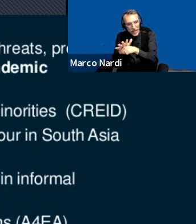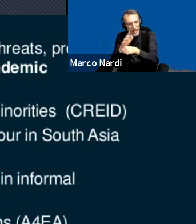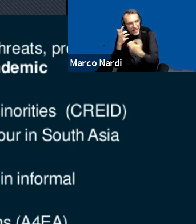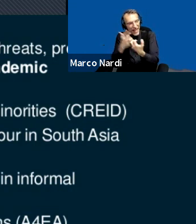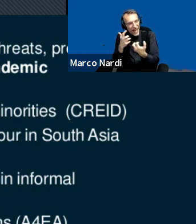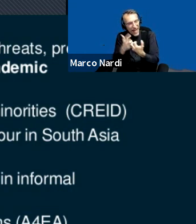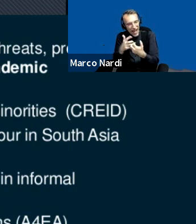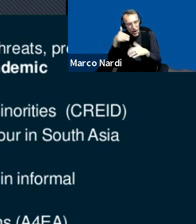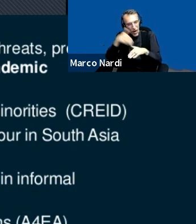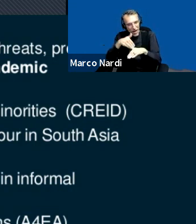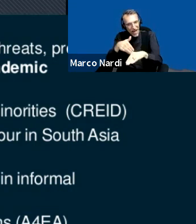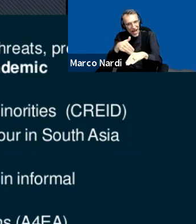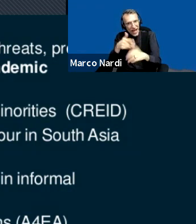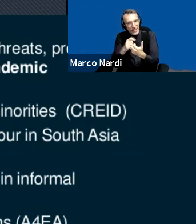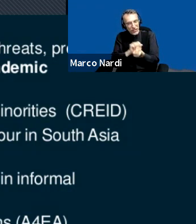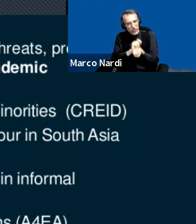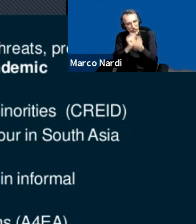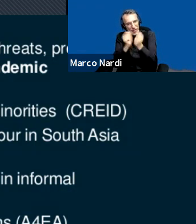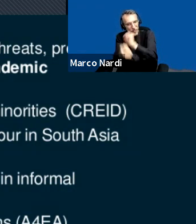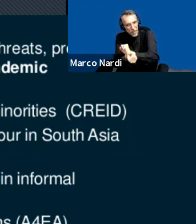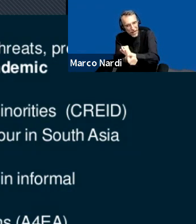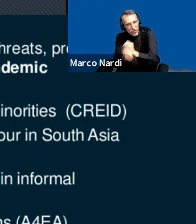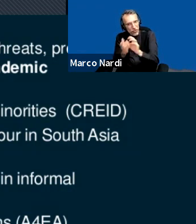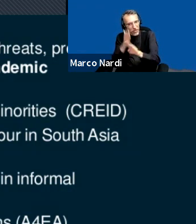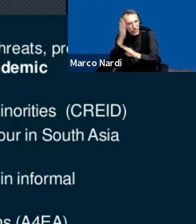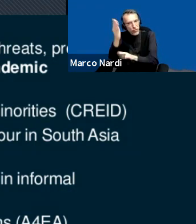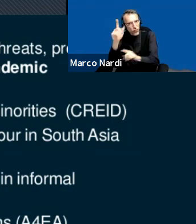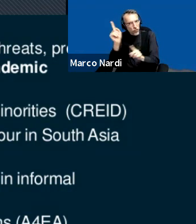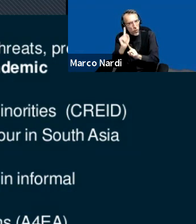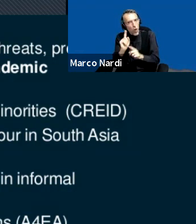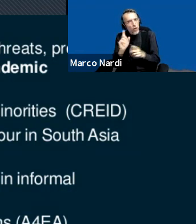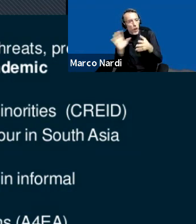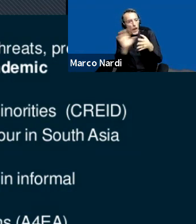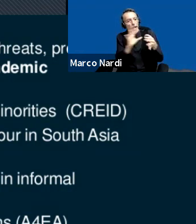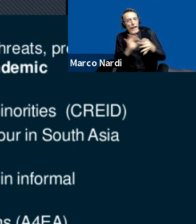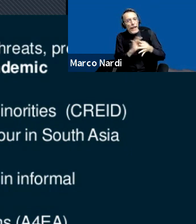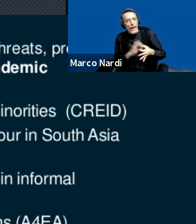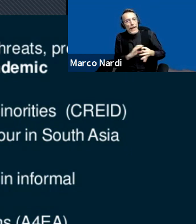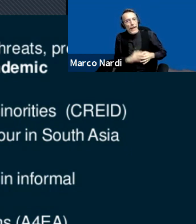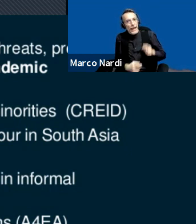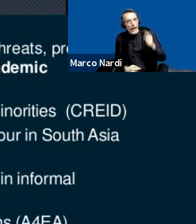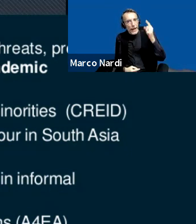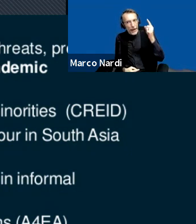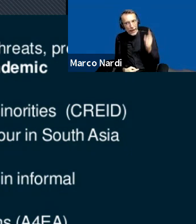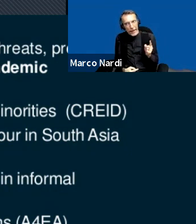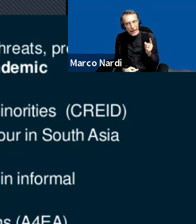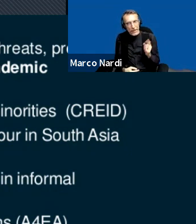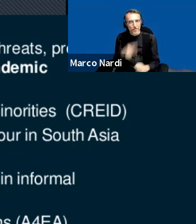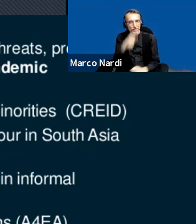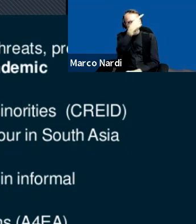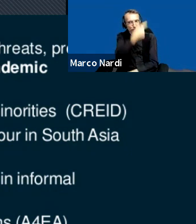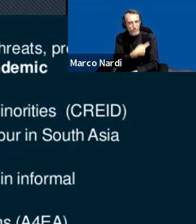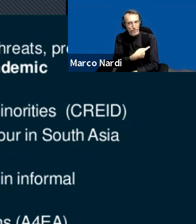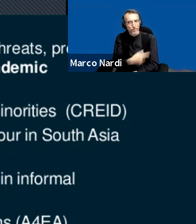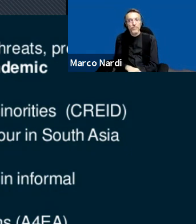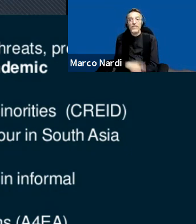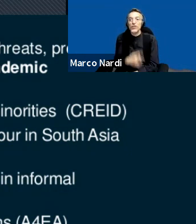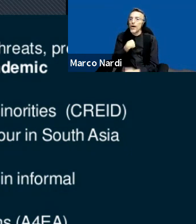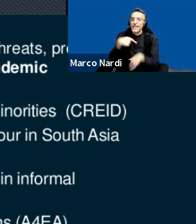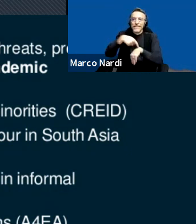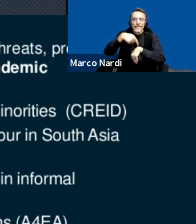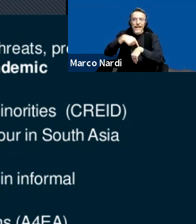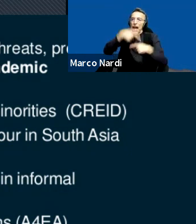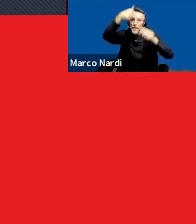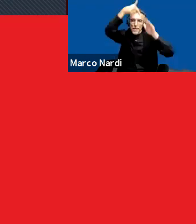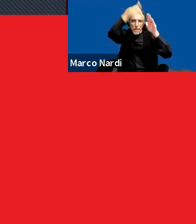and COVID transformations into the future. So it'd be great to talk more about these. I don't have time